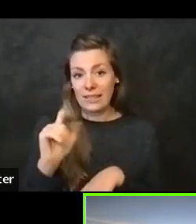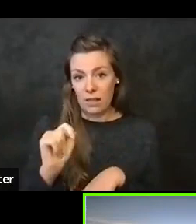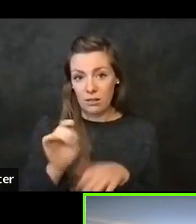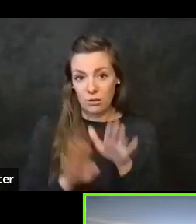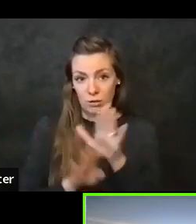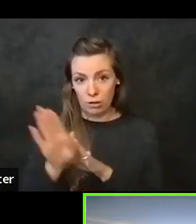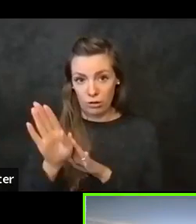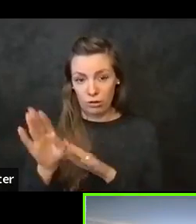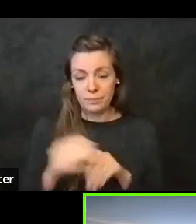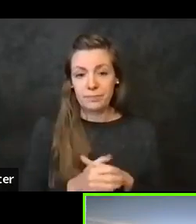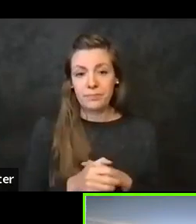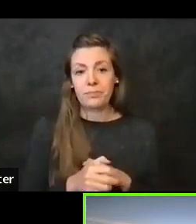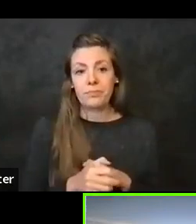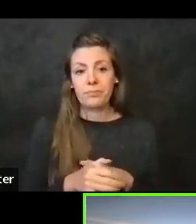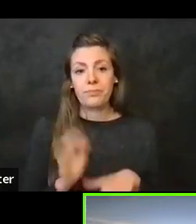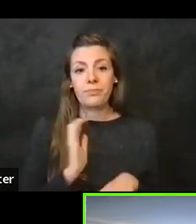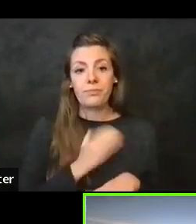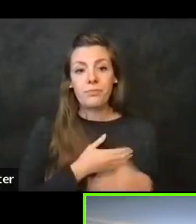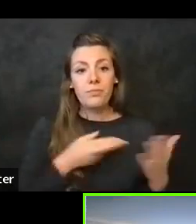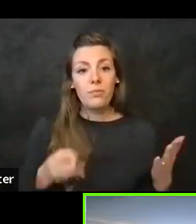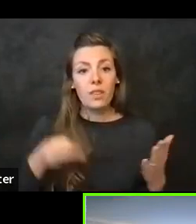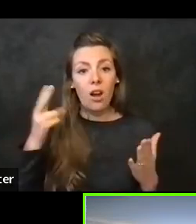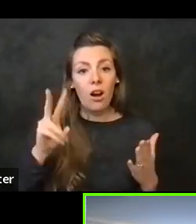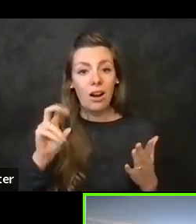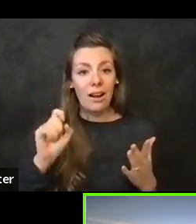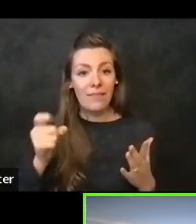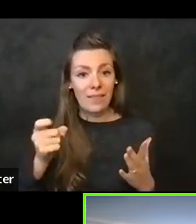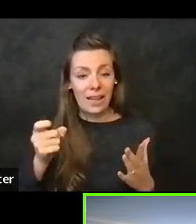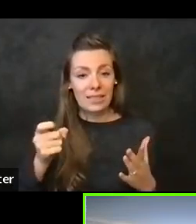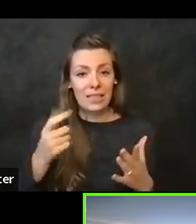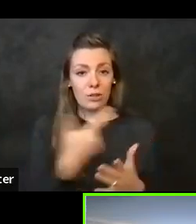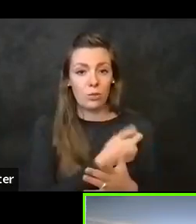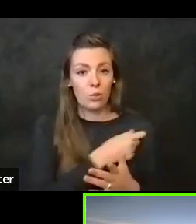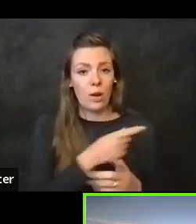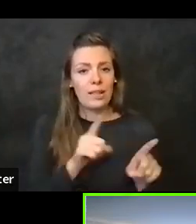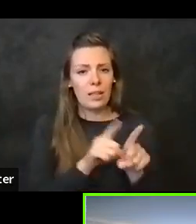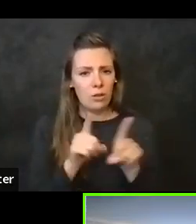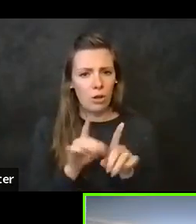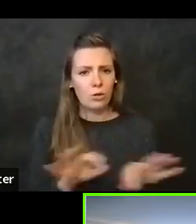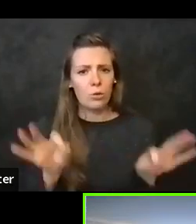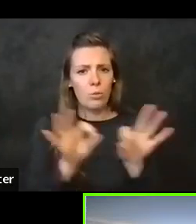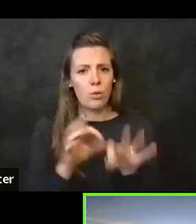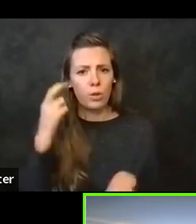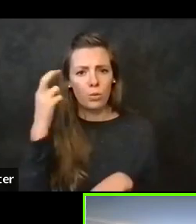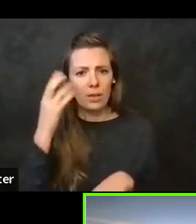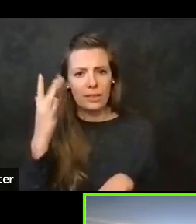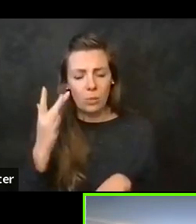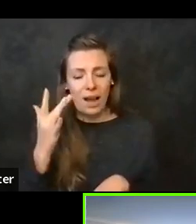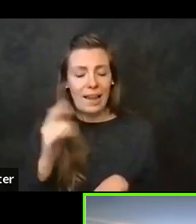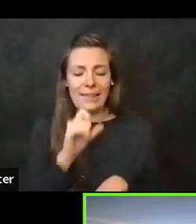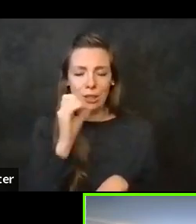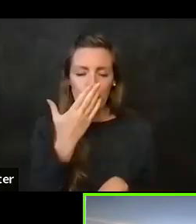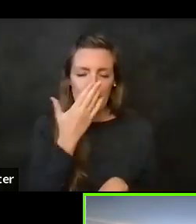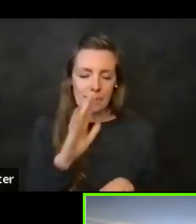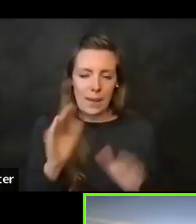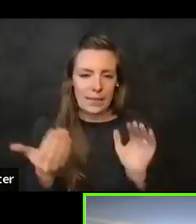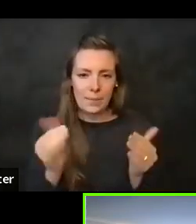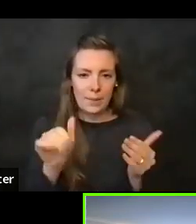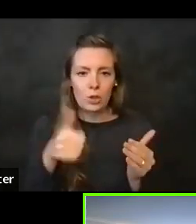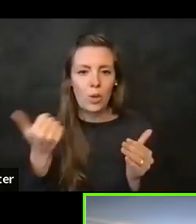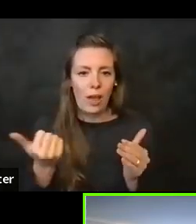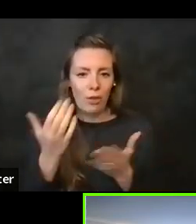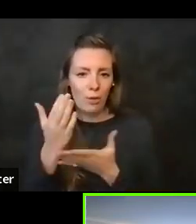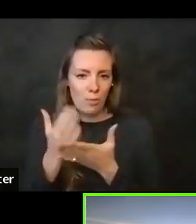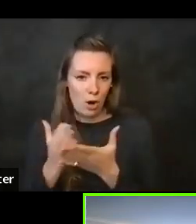winter. Our high vaccination rate is also an important reason why outcomes are not as bad as in other stages of the